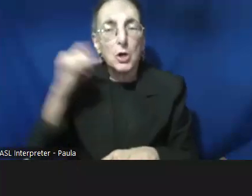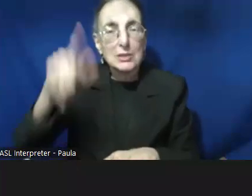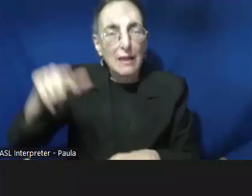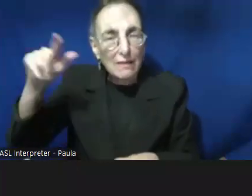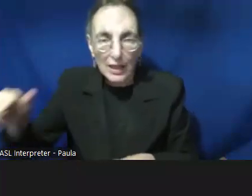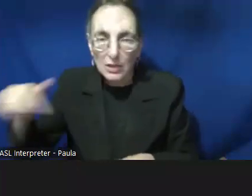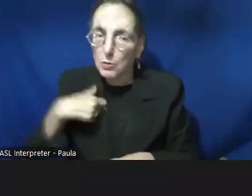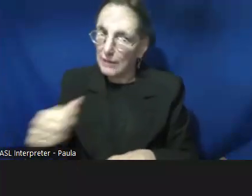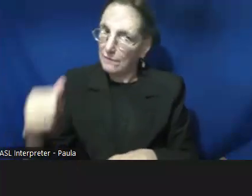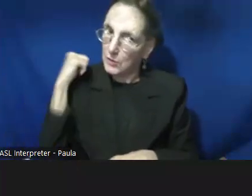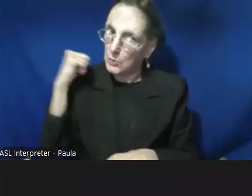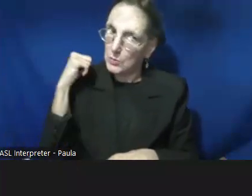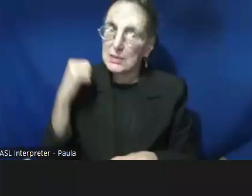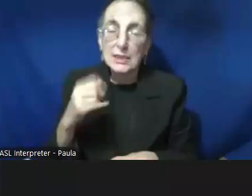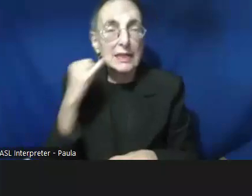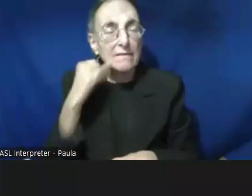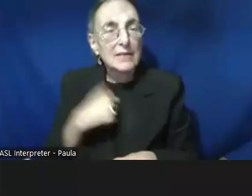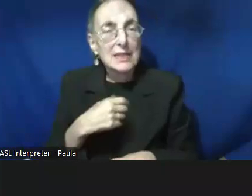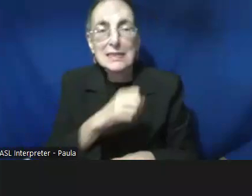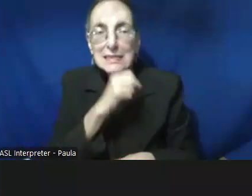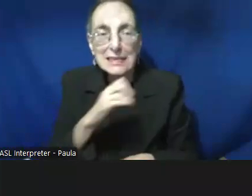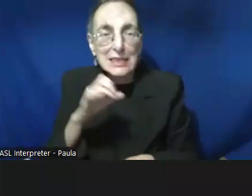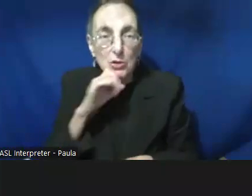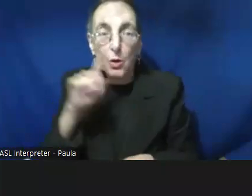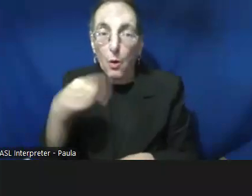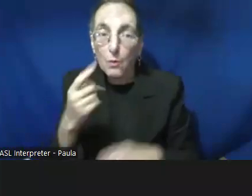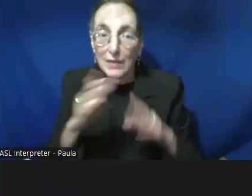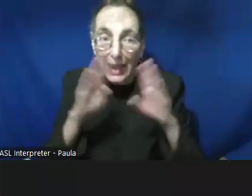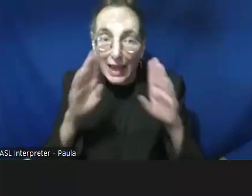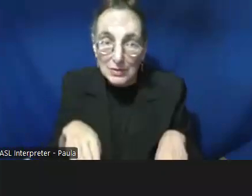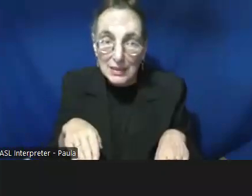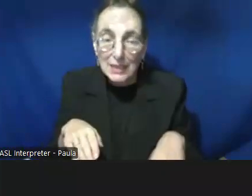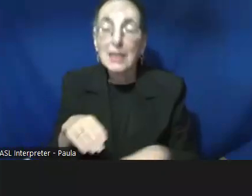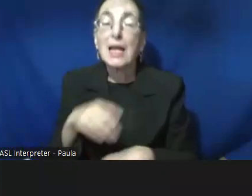senior only housing? And that is complicated.